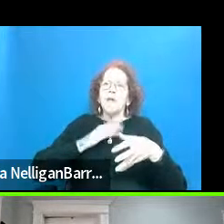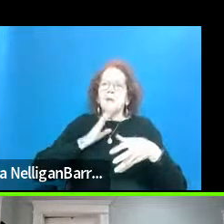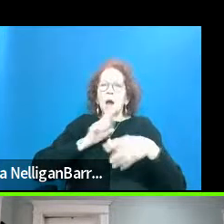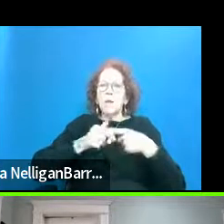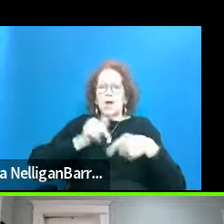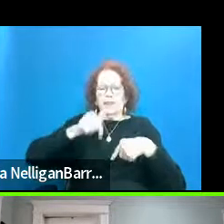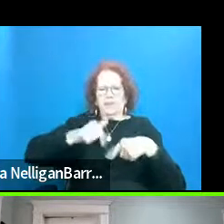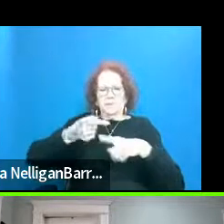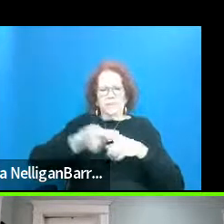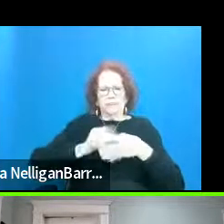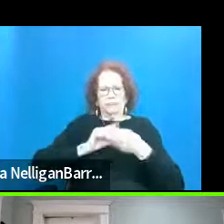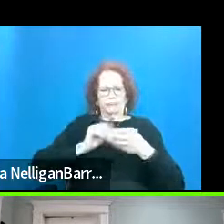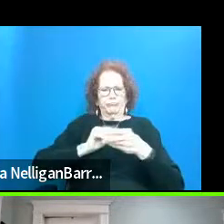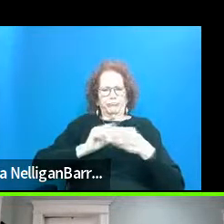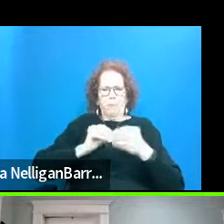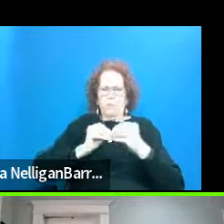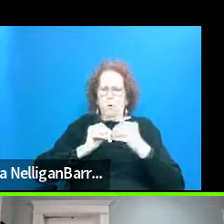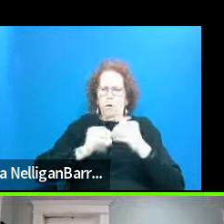Okay,